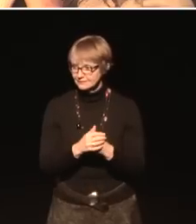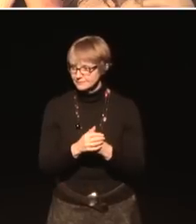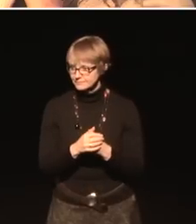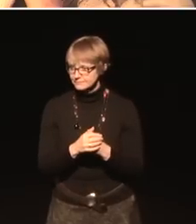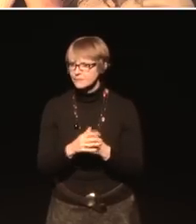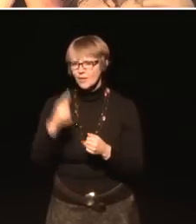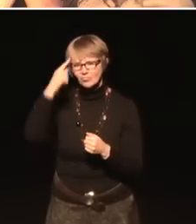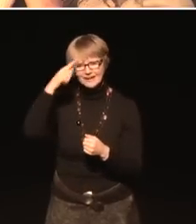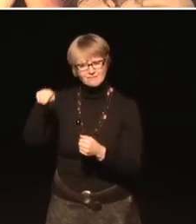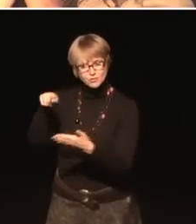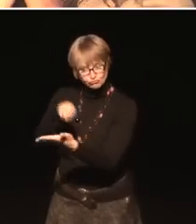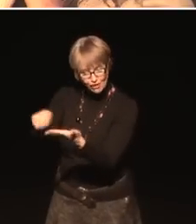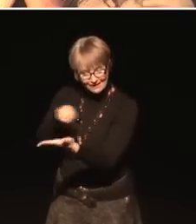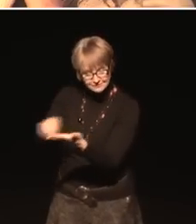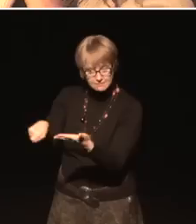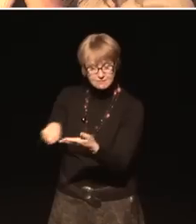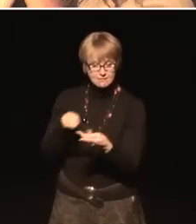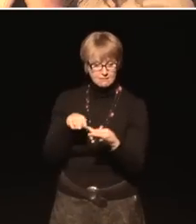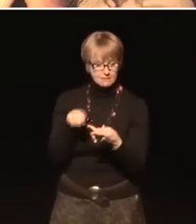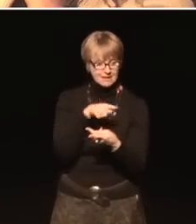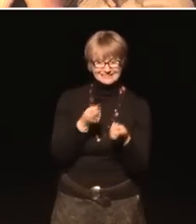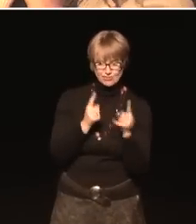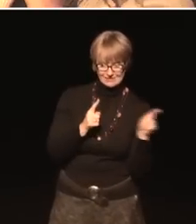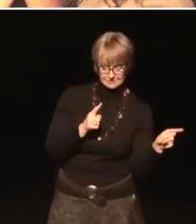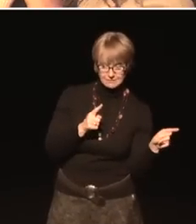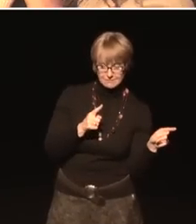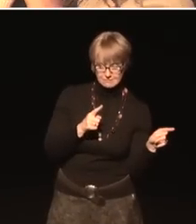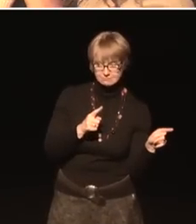the writers but also the directors,